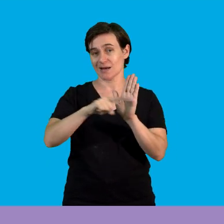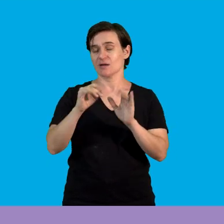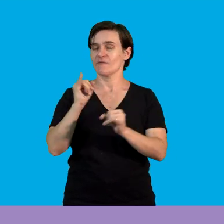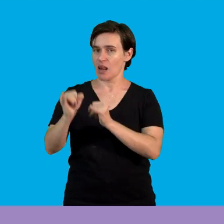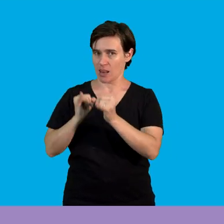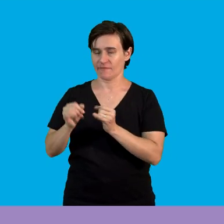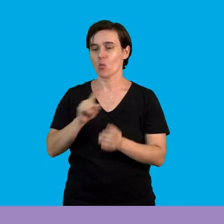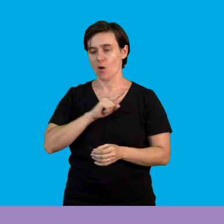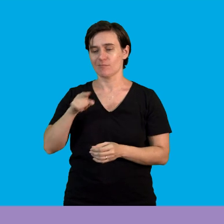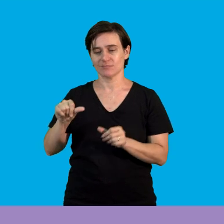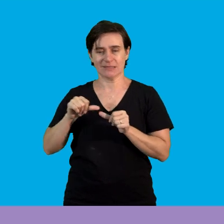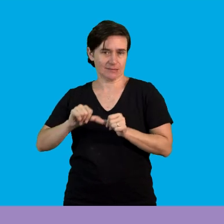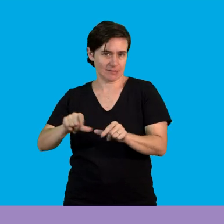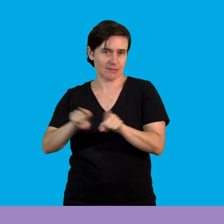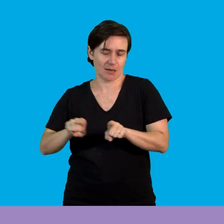negative 11.